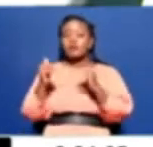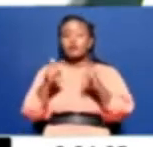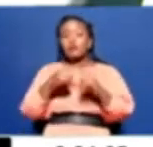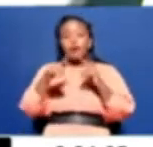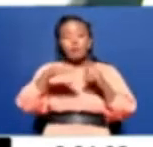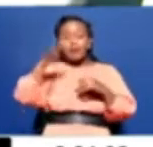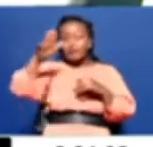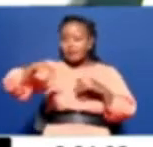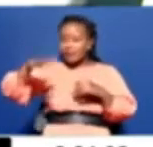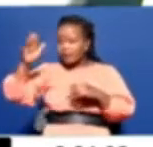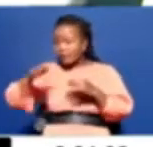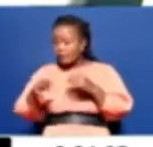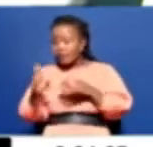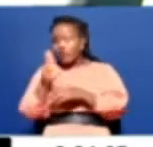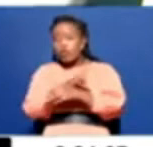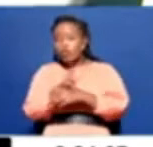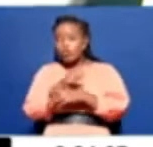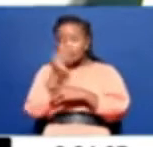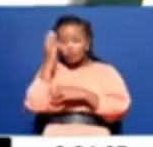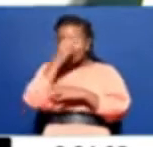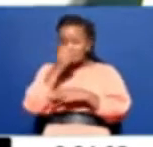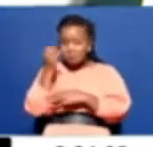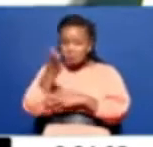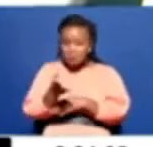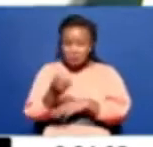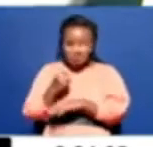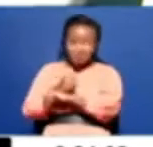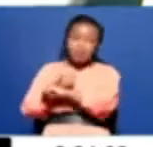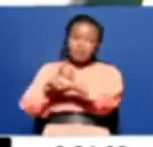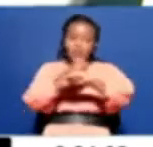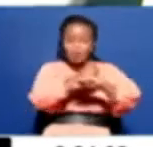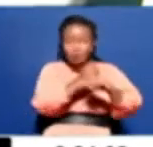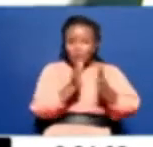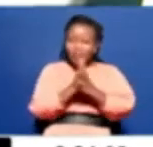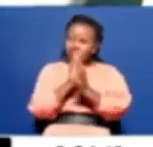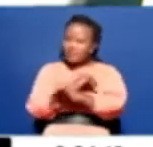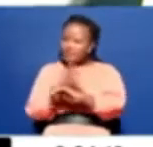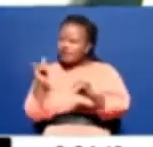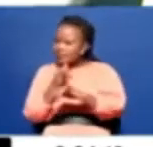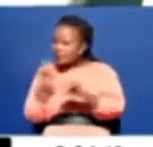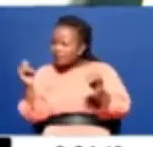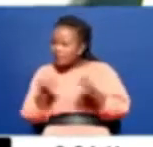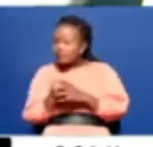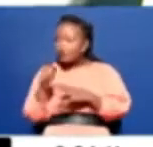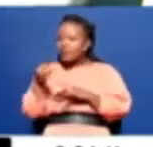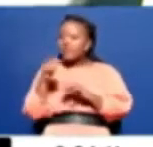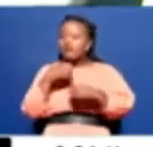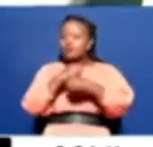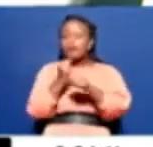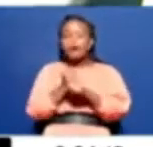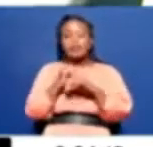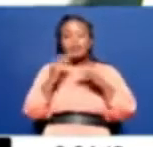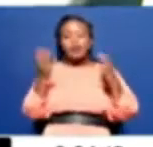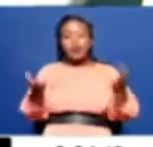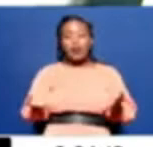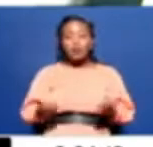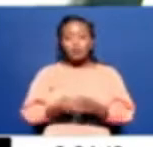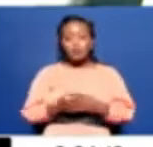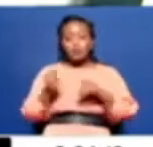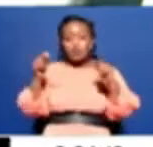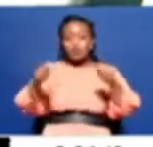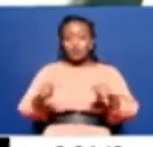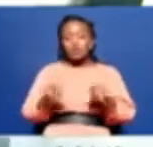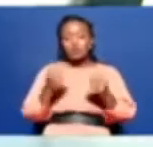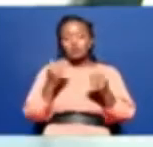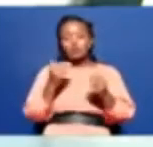decoration, identification, protection, and sanitation. So how is it made? That and much more on this week's episode of The